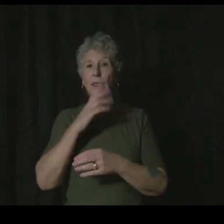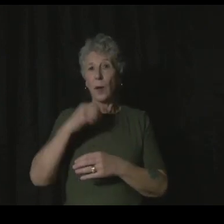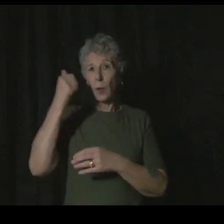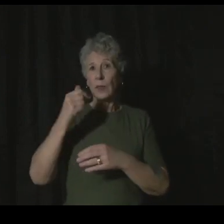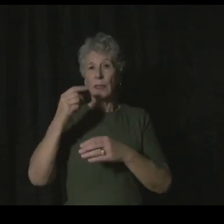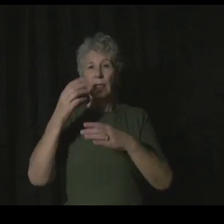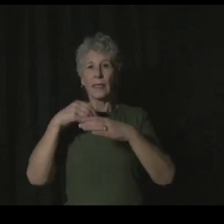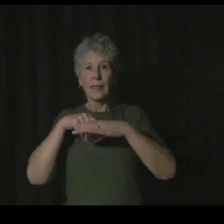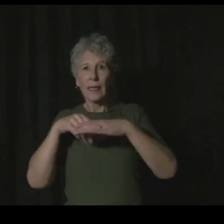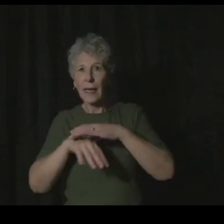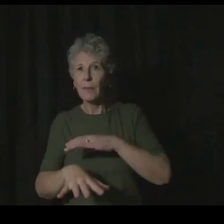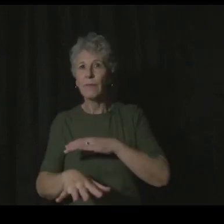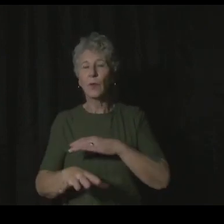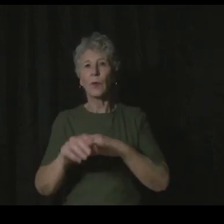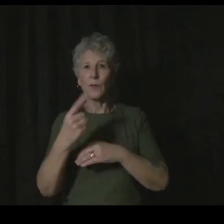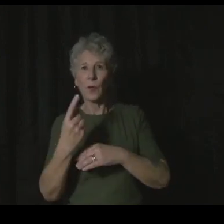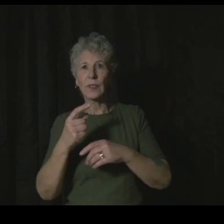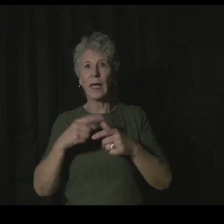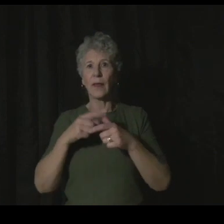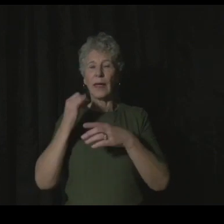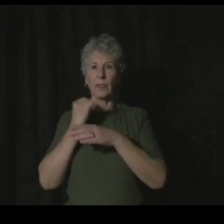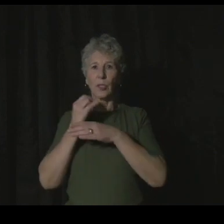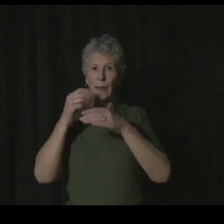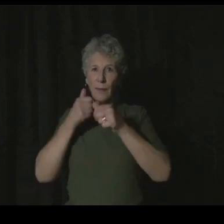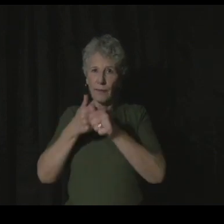heel grabber was right behind him. Jacob came right out.